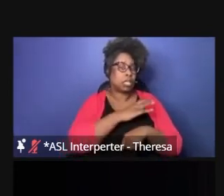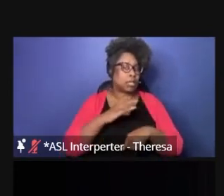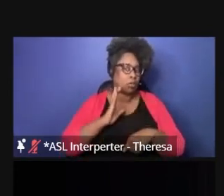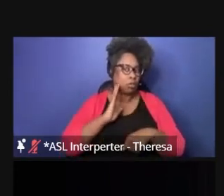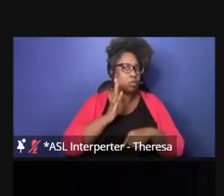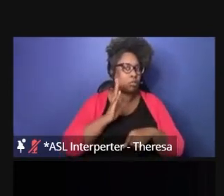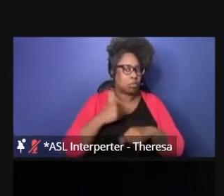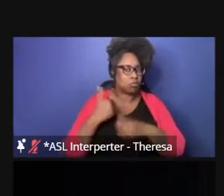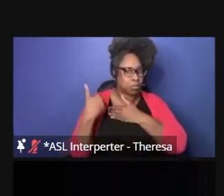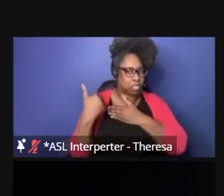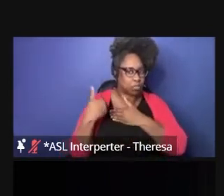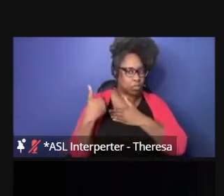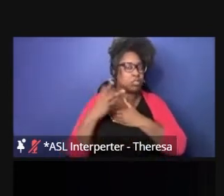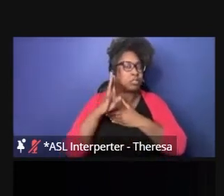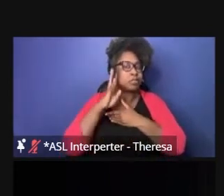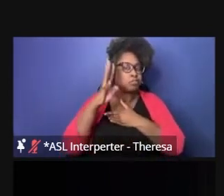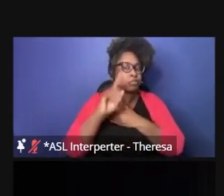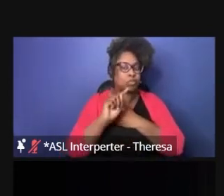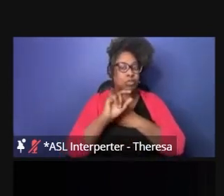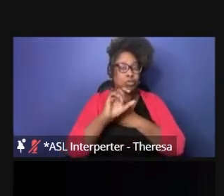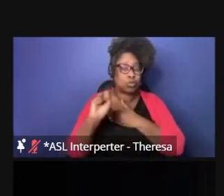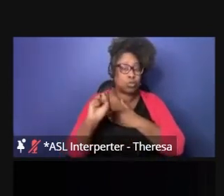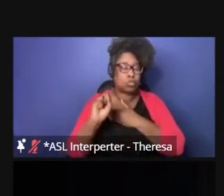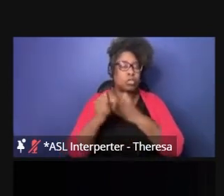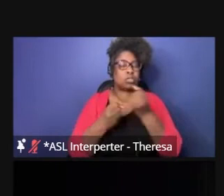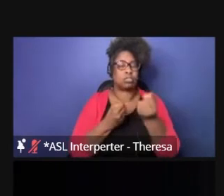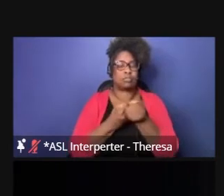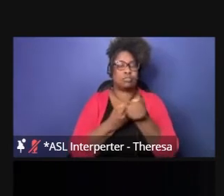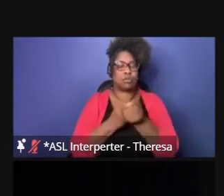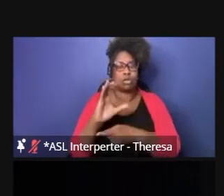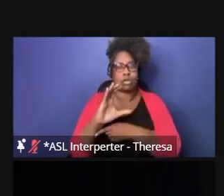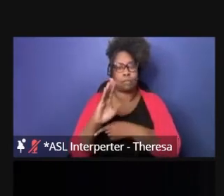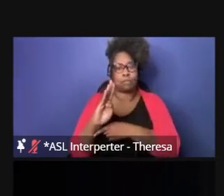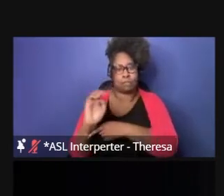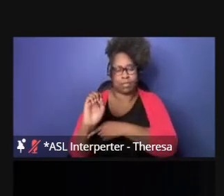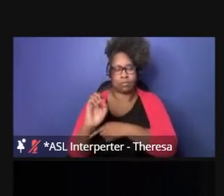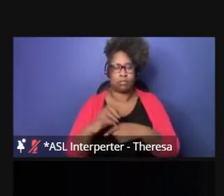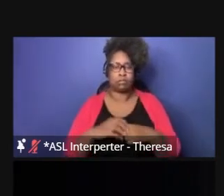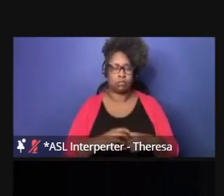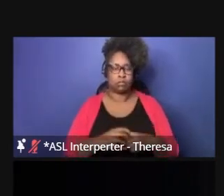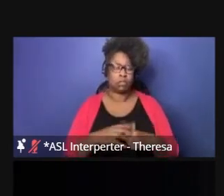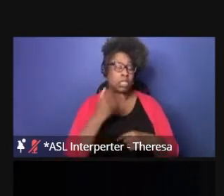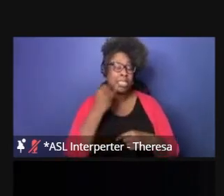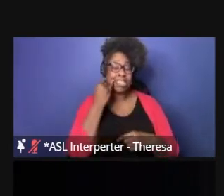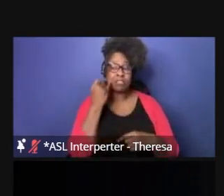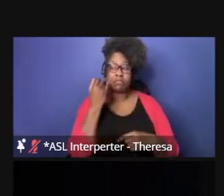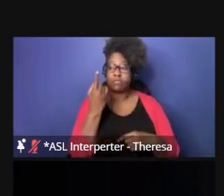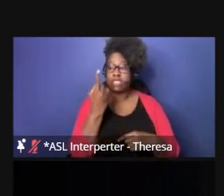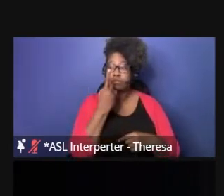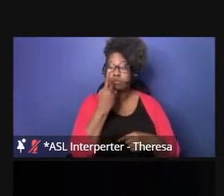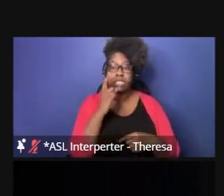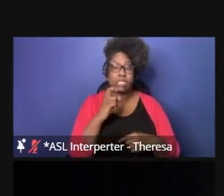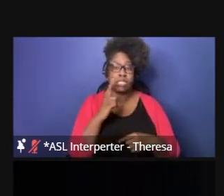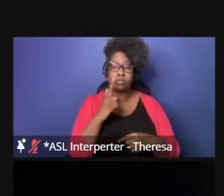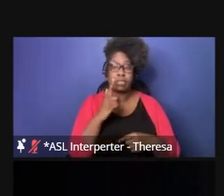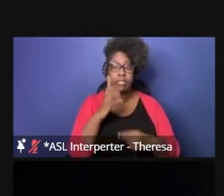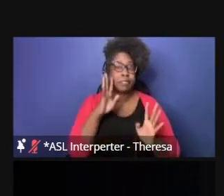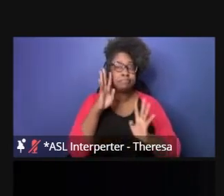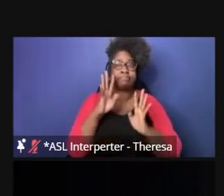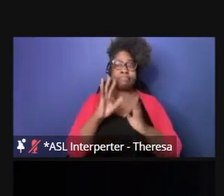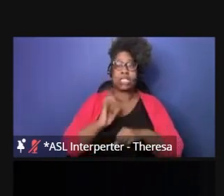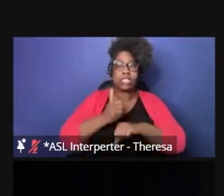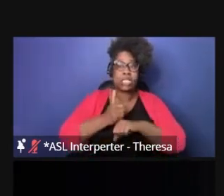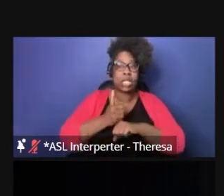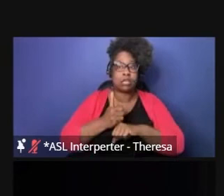resources necessary to support competency-based education. So if there are things that need to be built that would be of use to